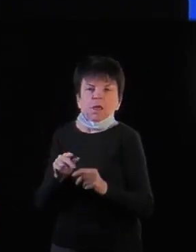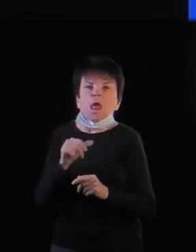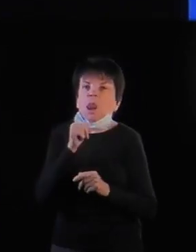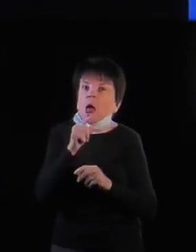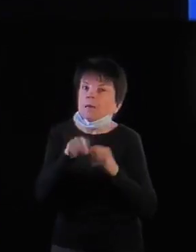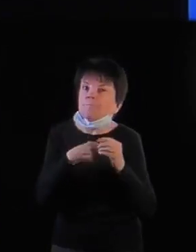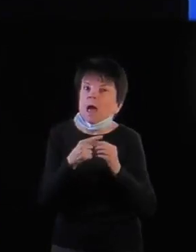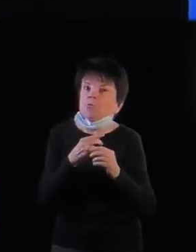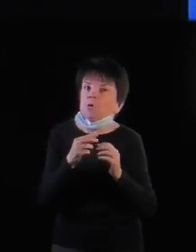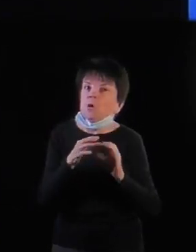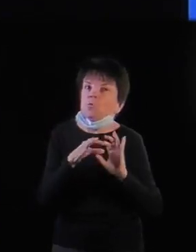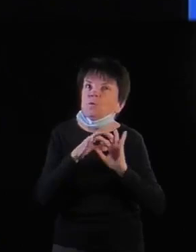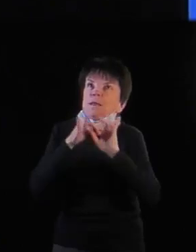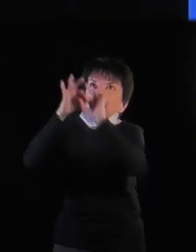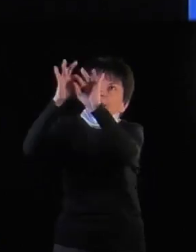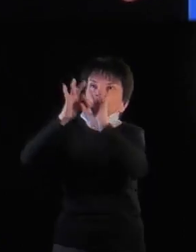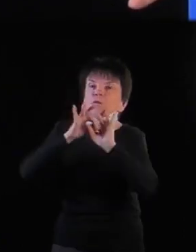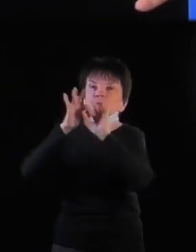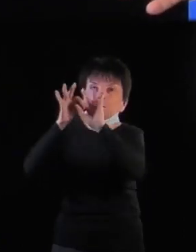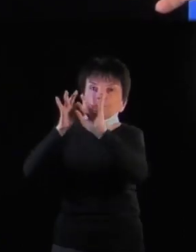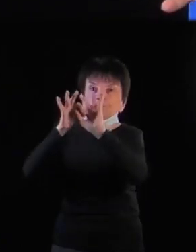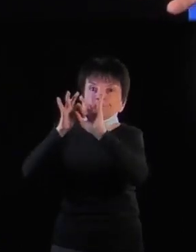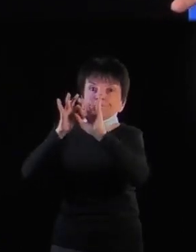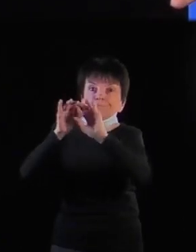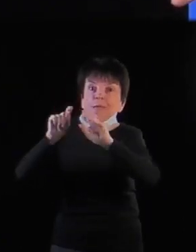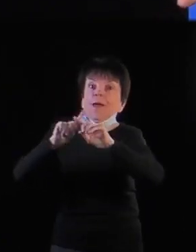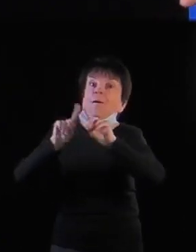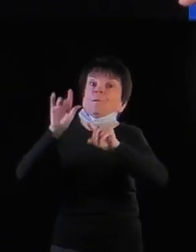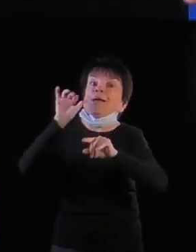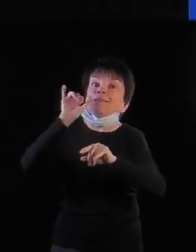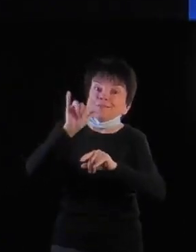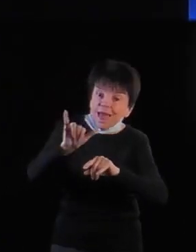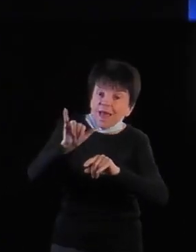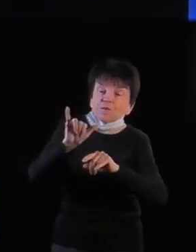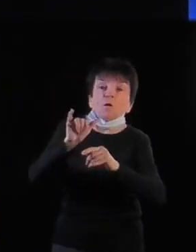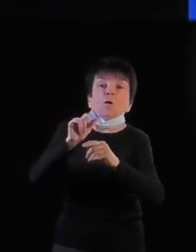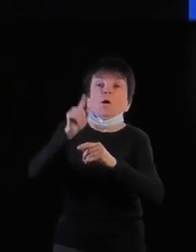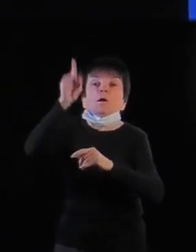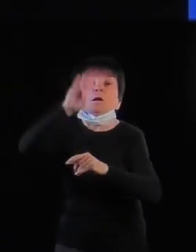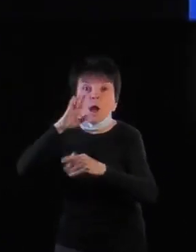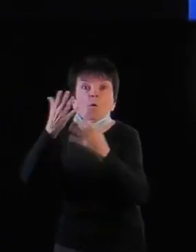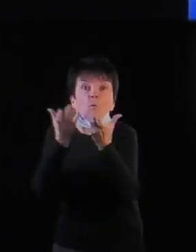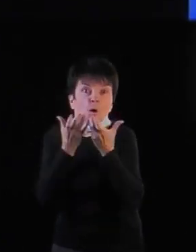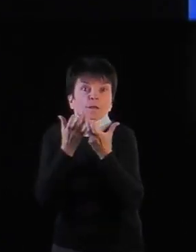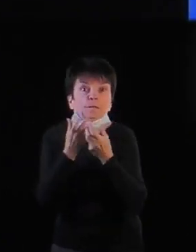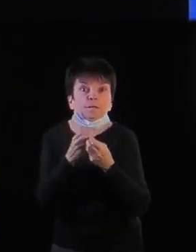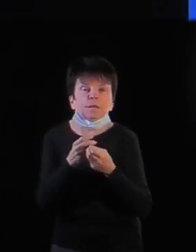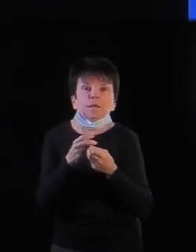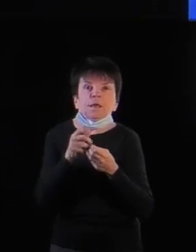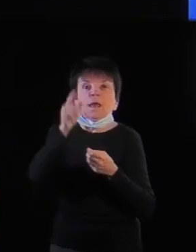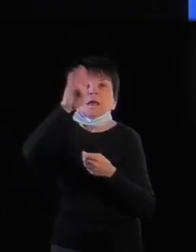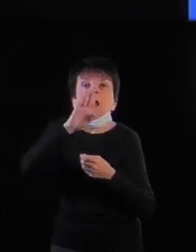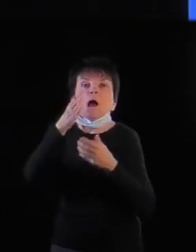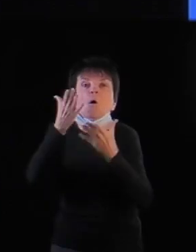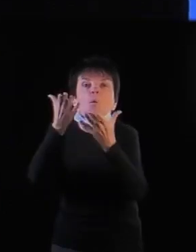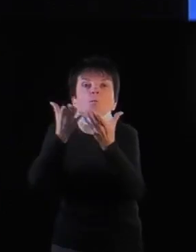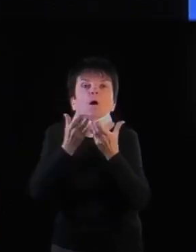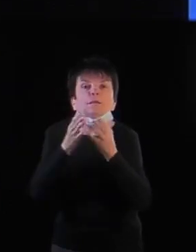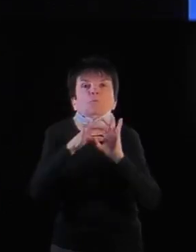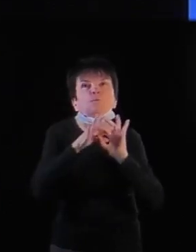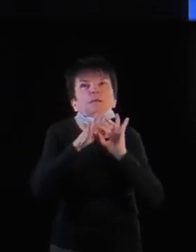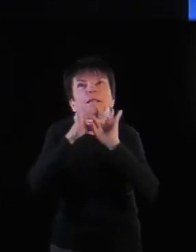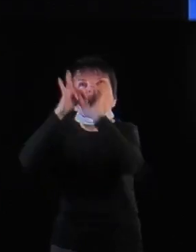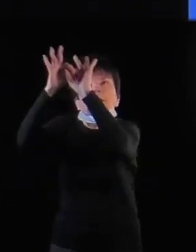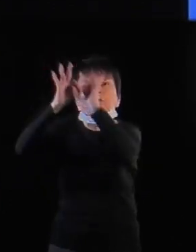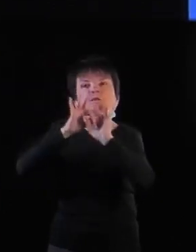fact is that God wants a relationship with every single one of us. And the more that we walk down that road of advocating for